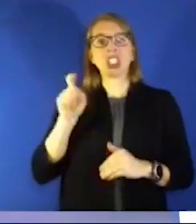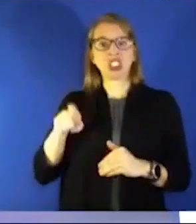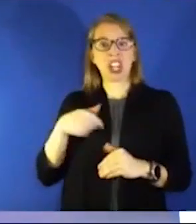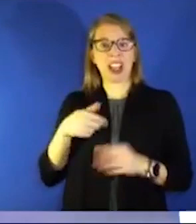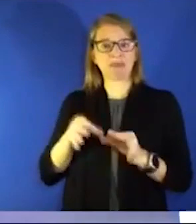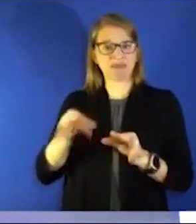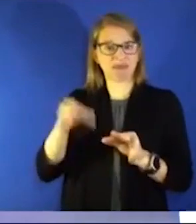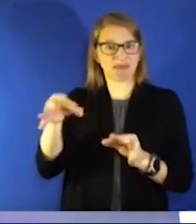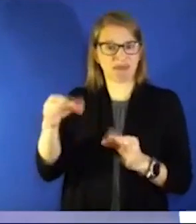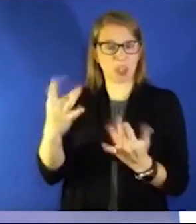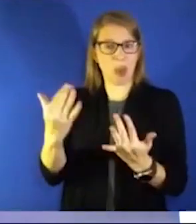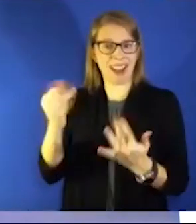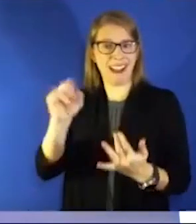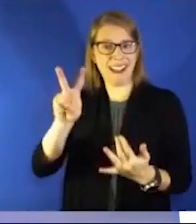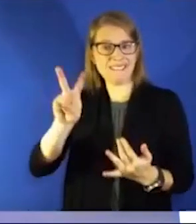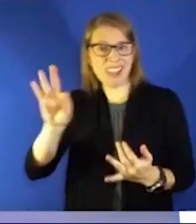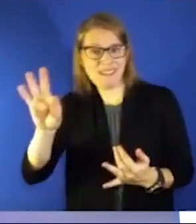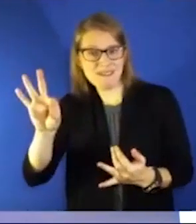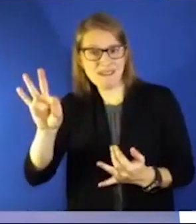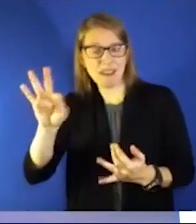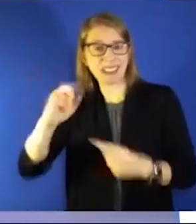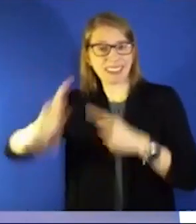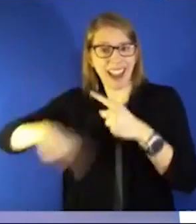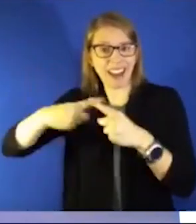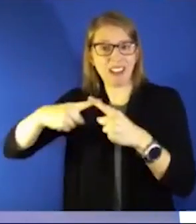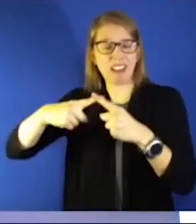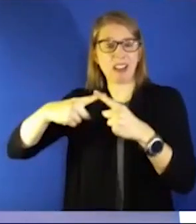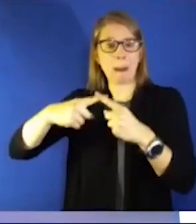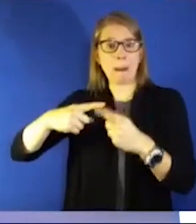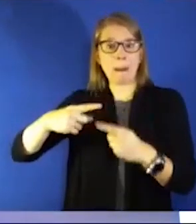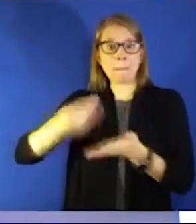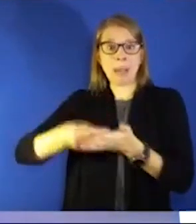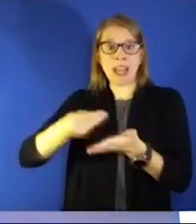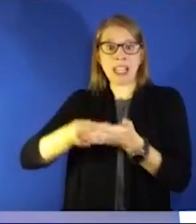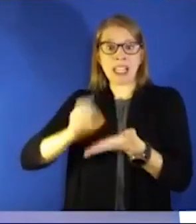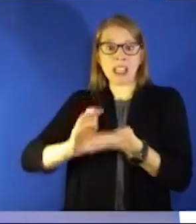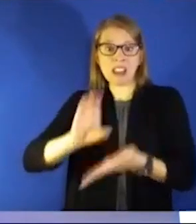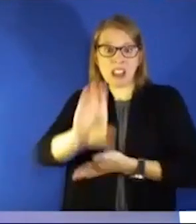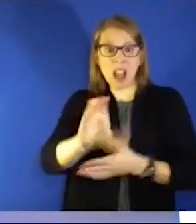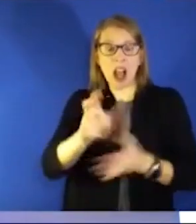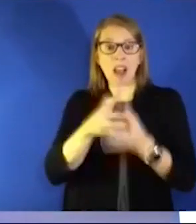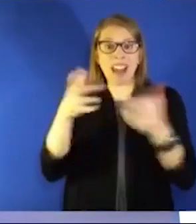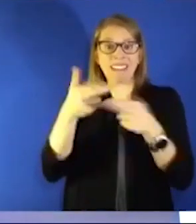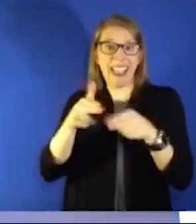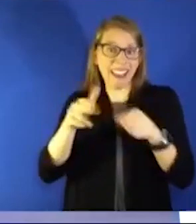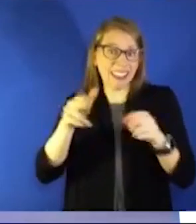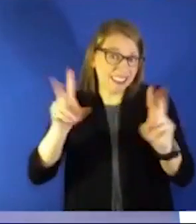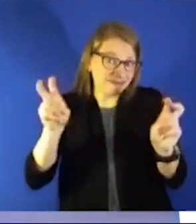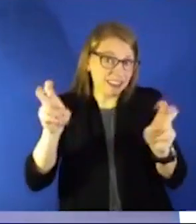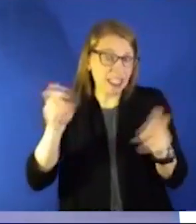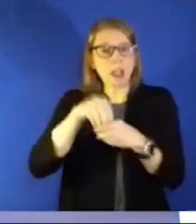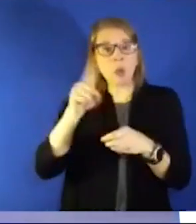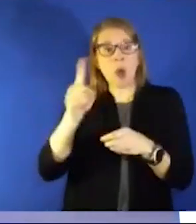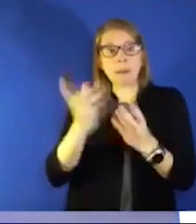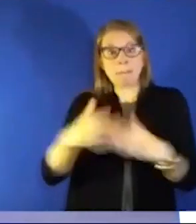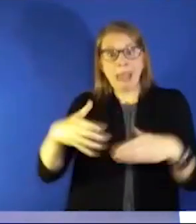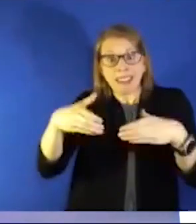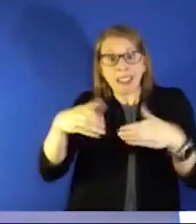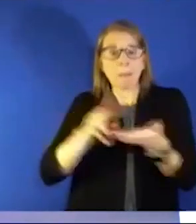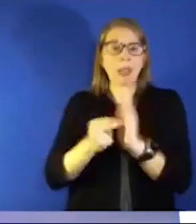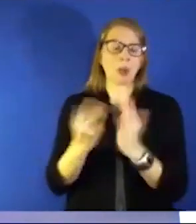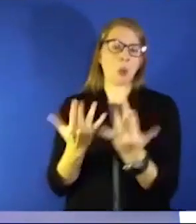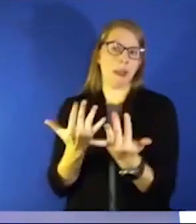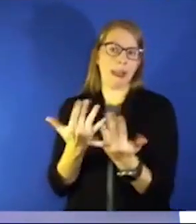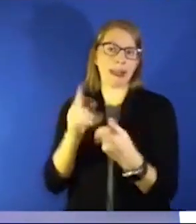my IVF cycle? You're putting a lot of money, a lot of eggs in one basket, so to speak. So do I hold off and wait till there's more research? Or